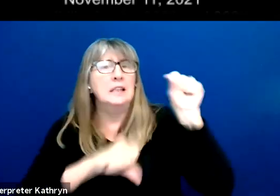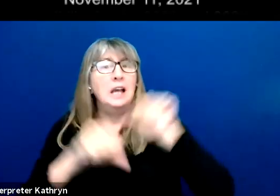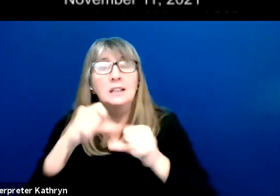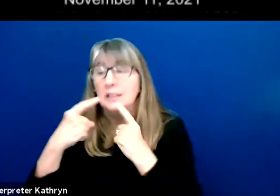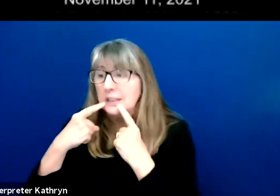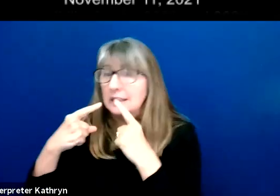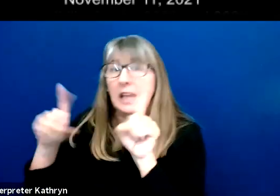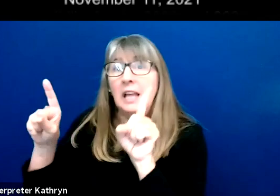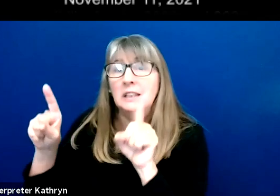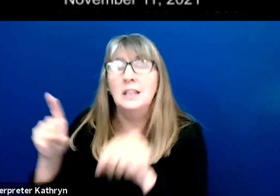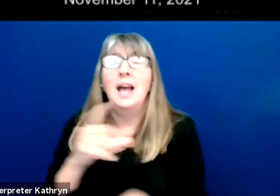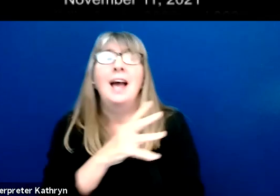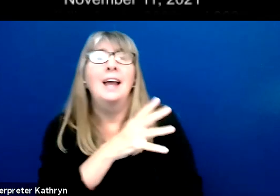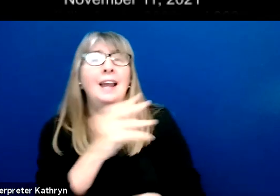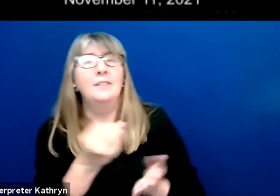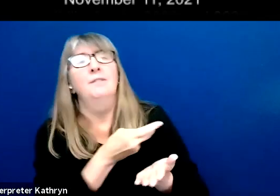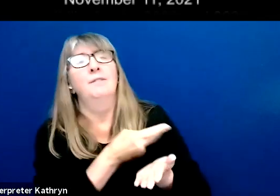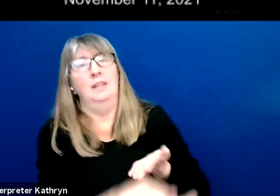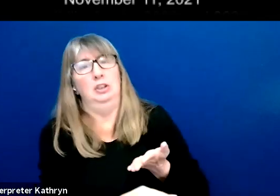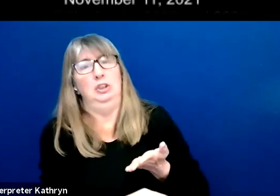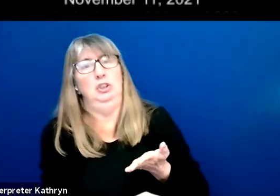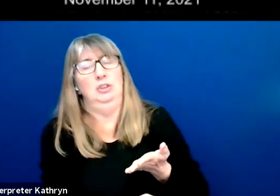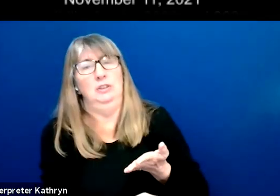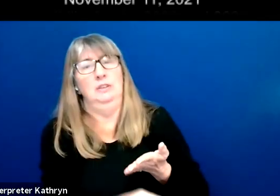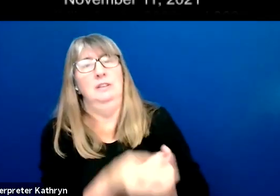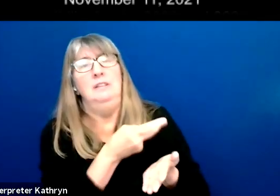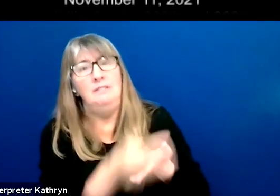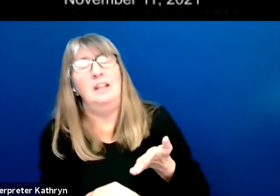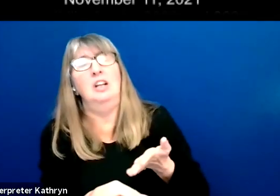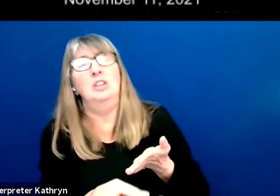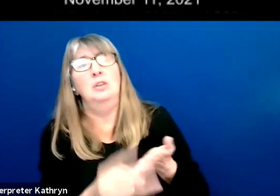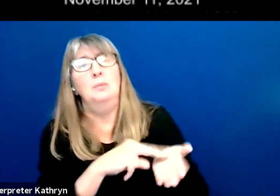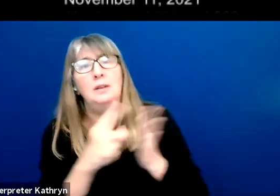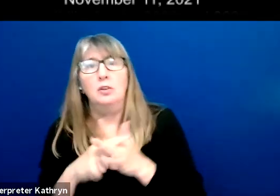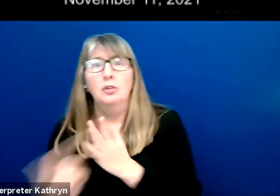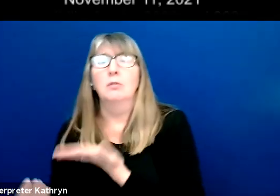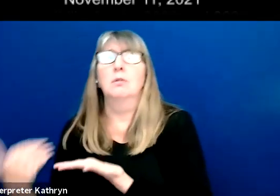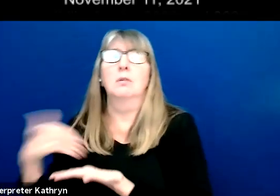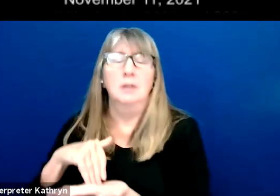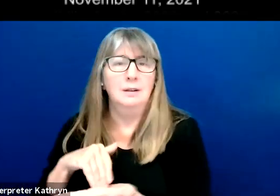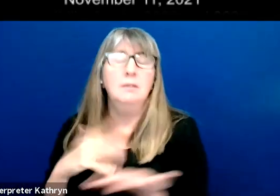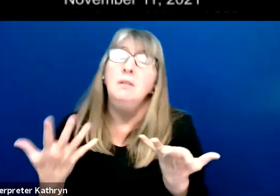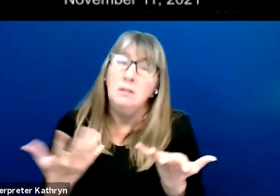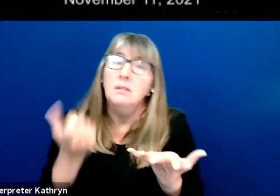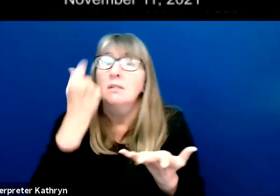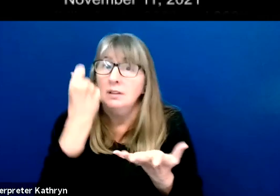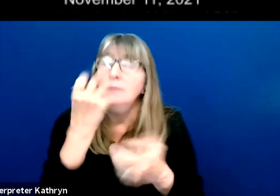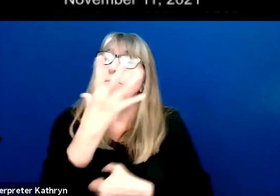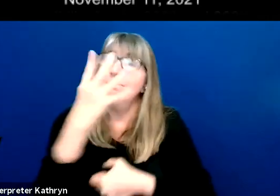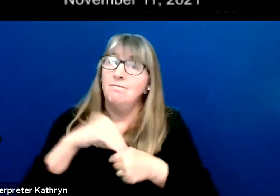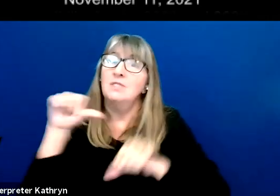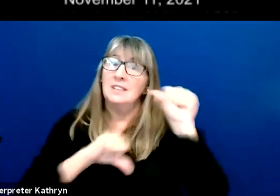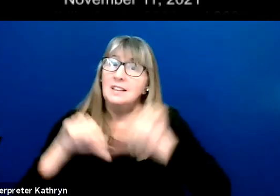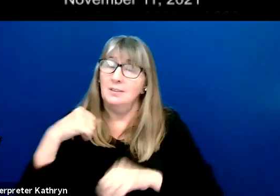failure and setback is always part of the scientific process. It's always part of